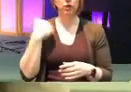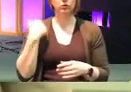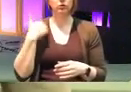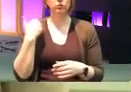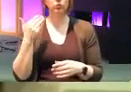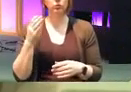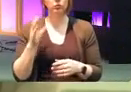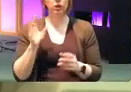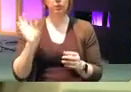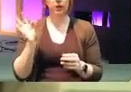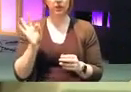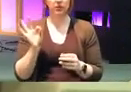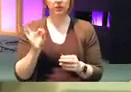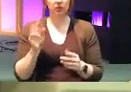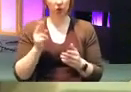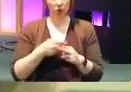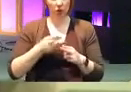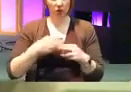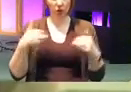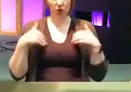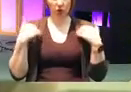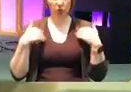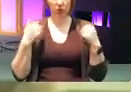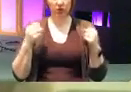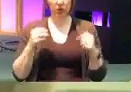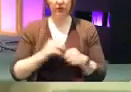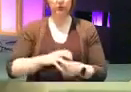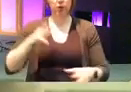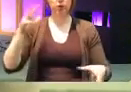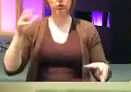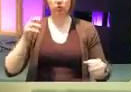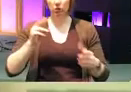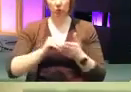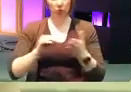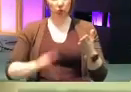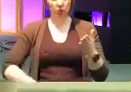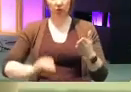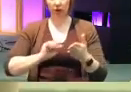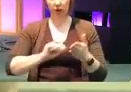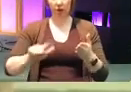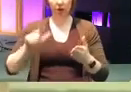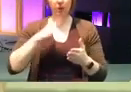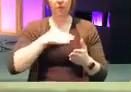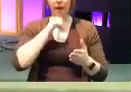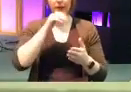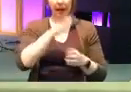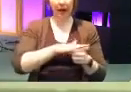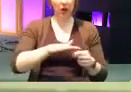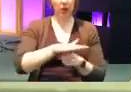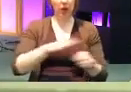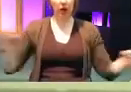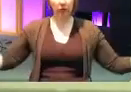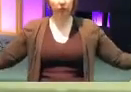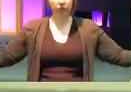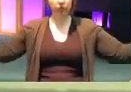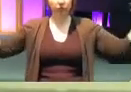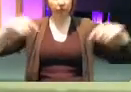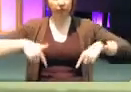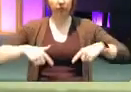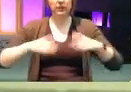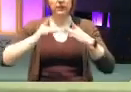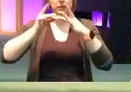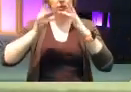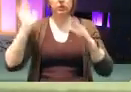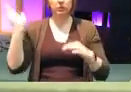in Minot called Youth Explosion. Students from all across the Minot area, we invited them to come. We had a special speaker